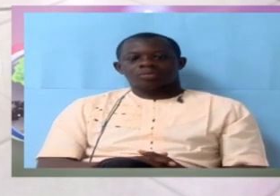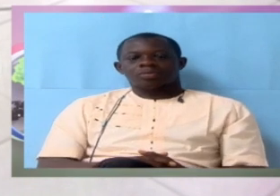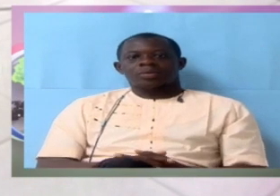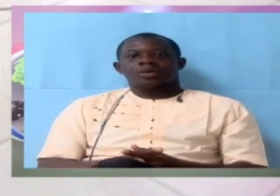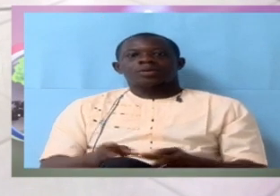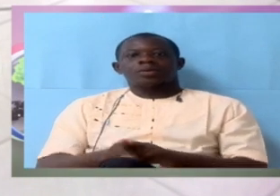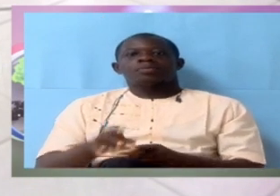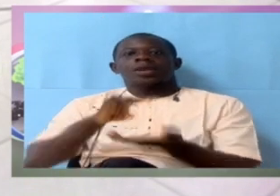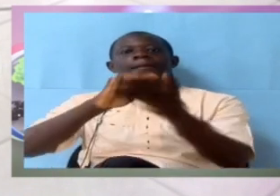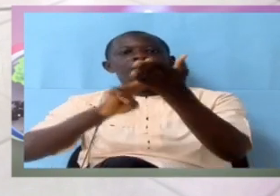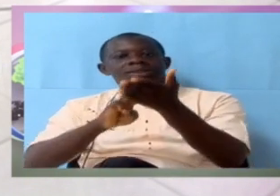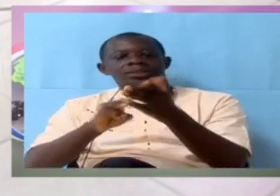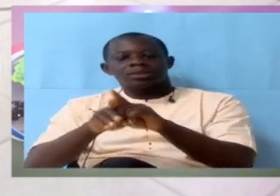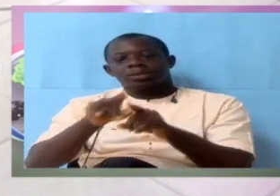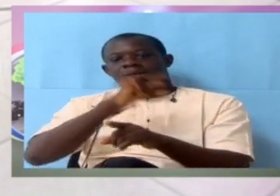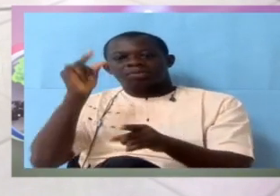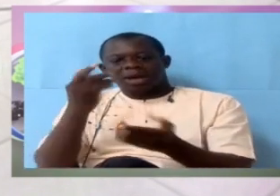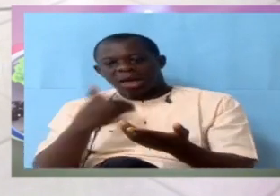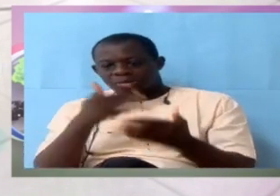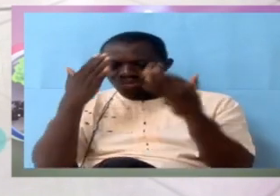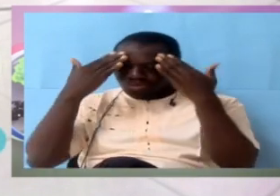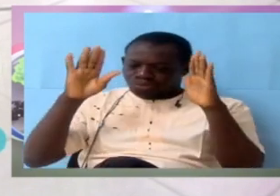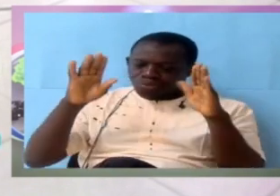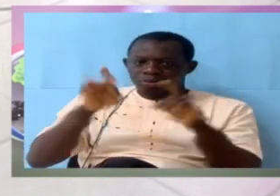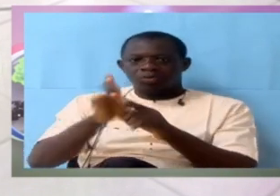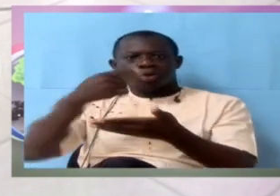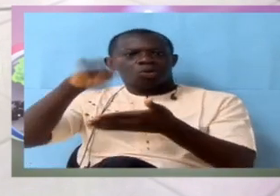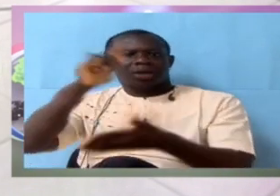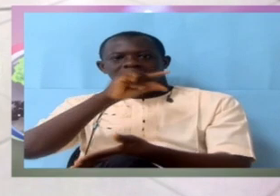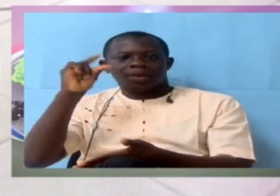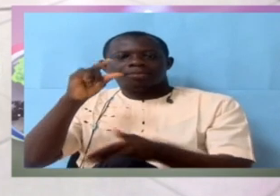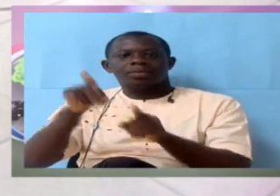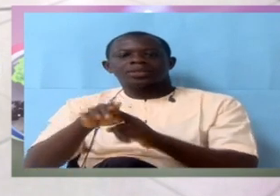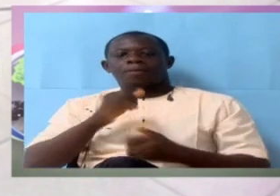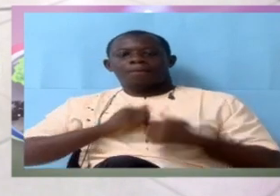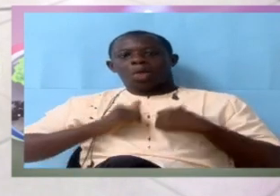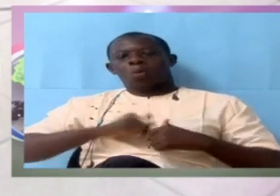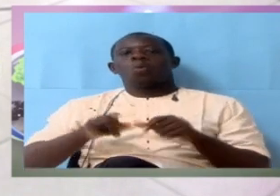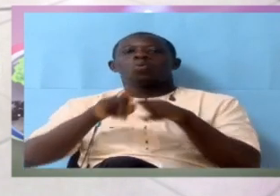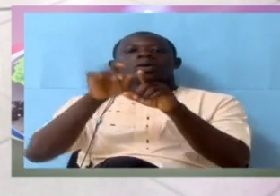that's the one they called, I don't know whether it's the correct name, Trrc.